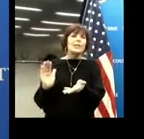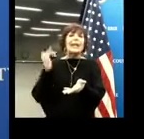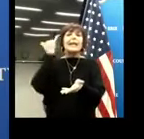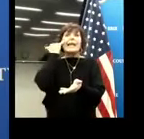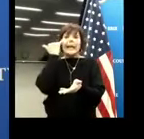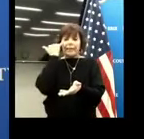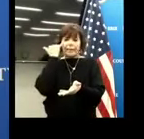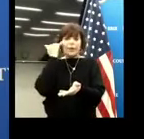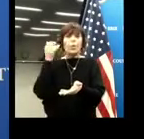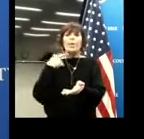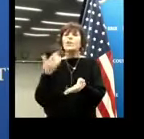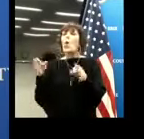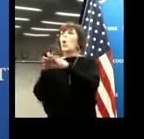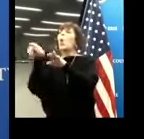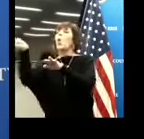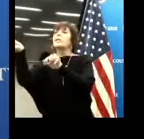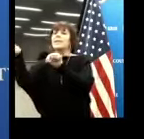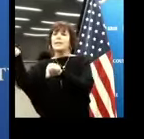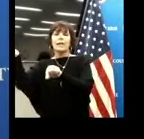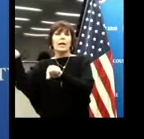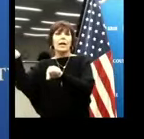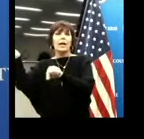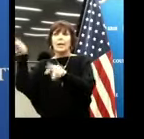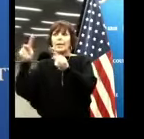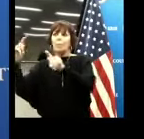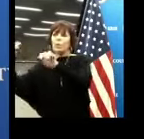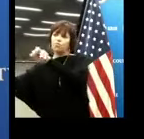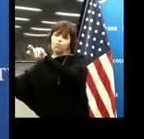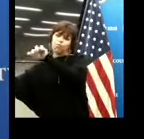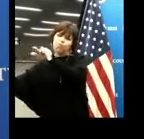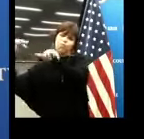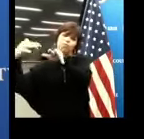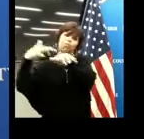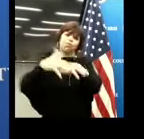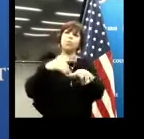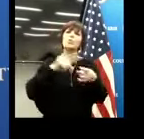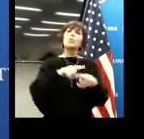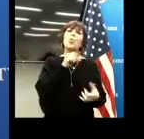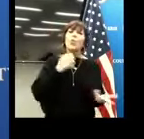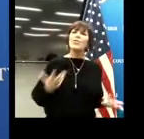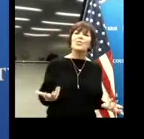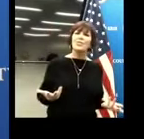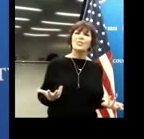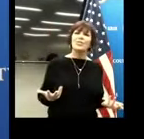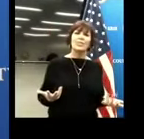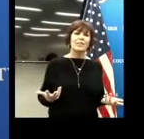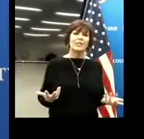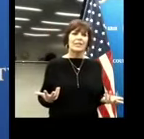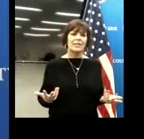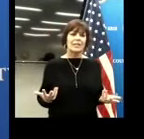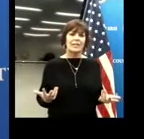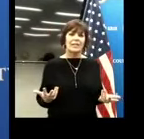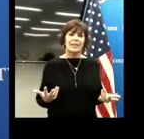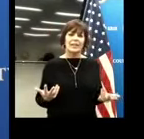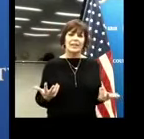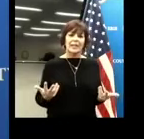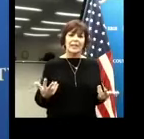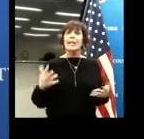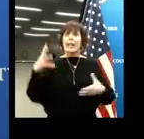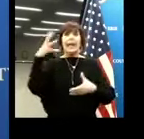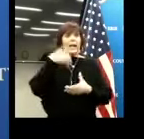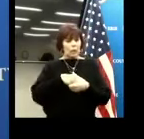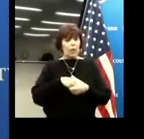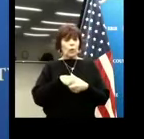actually did that in the reds, you would have had dots of reds and little strips of reds throughout the whole orange section,